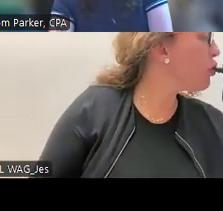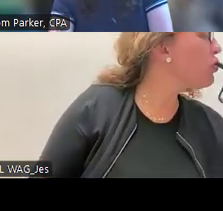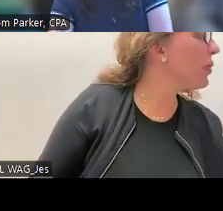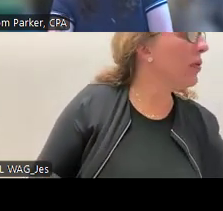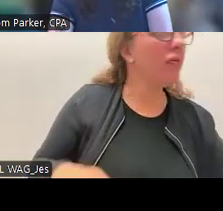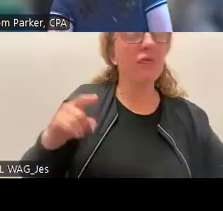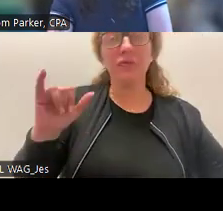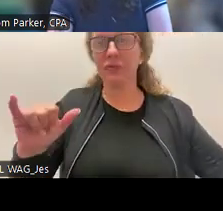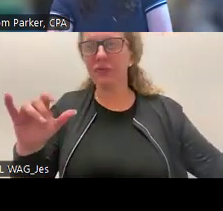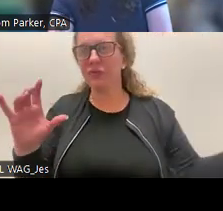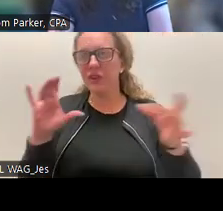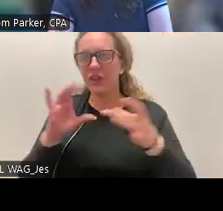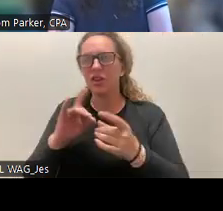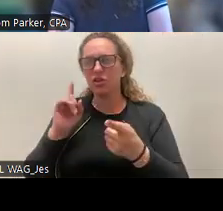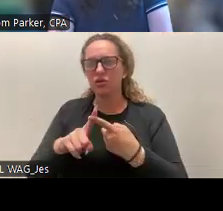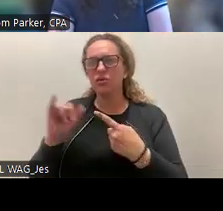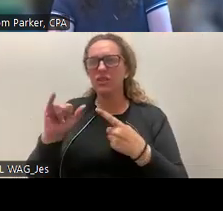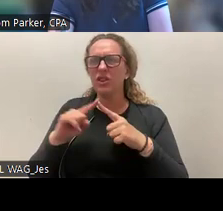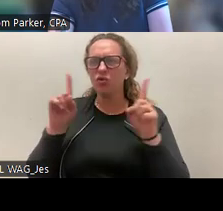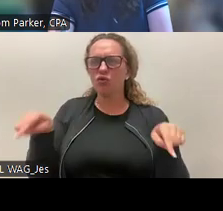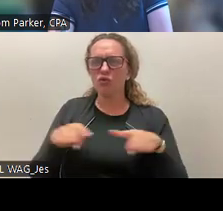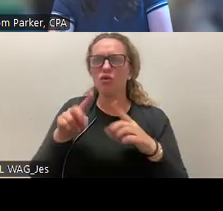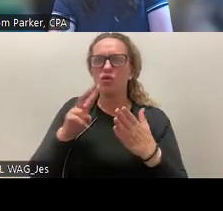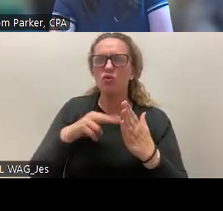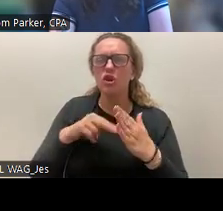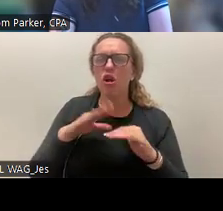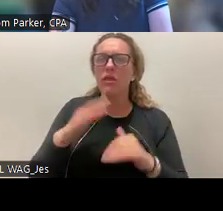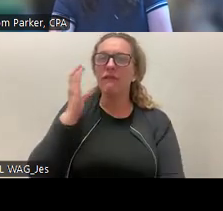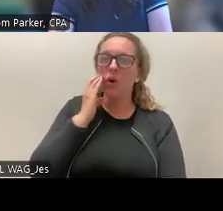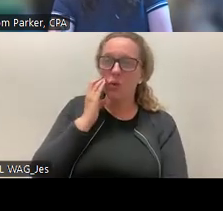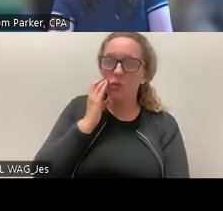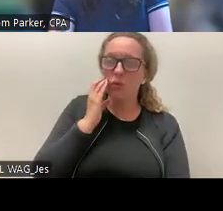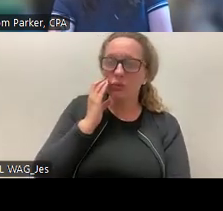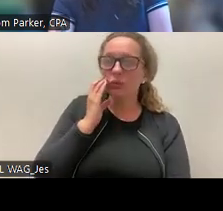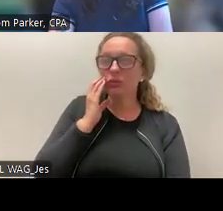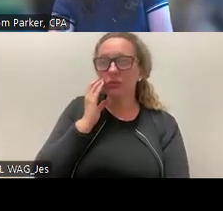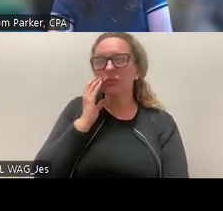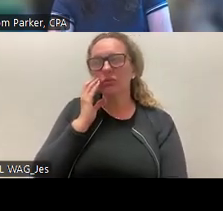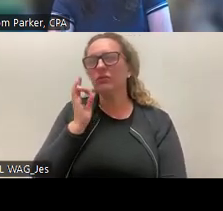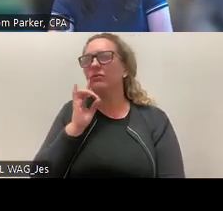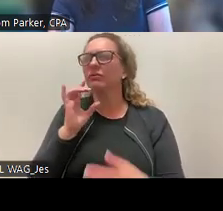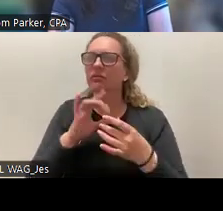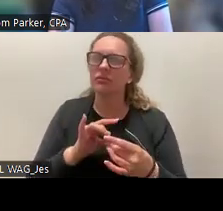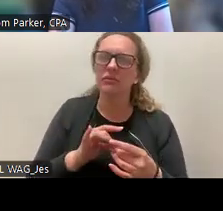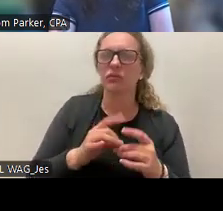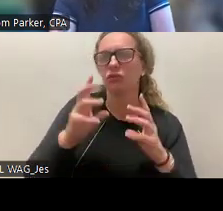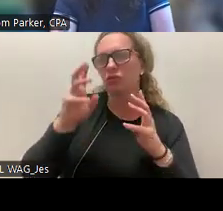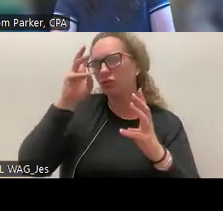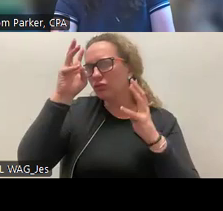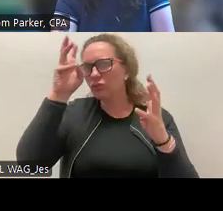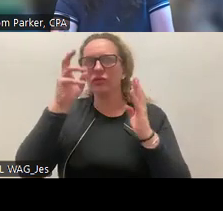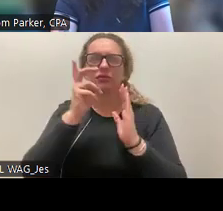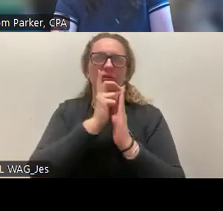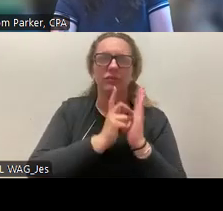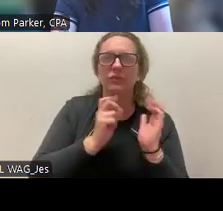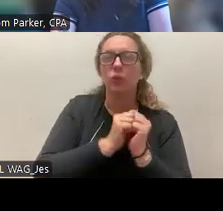assistive technology settings, like a screen reader on your phone. And it's all about, being creative and designing